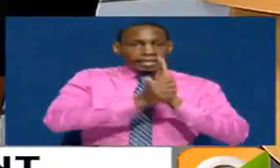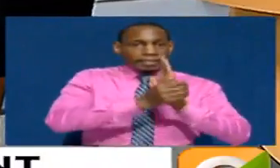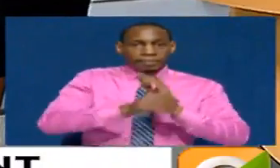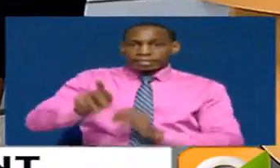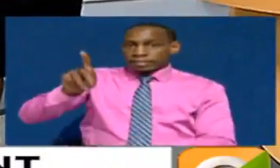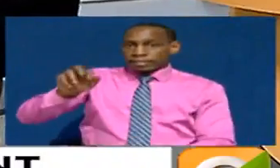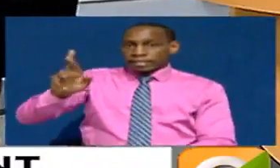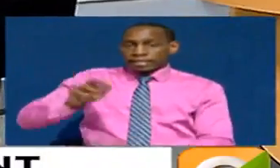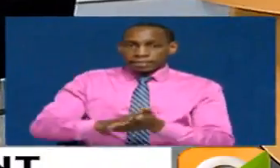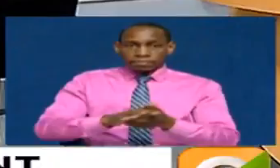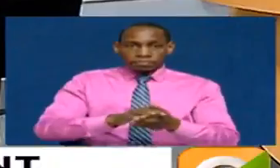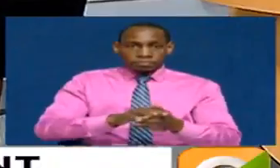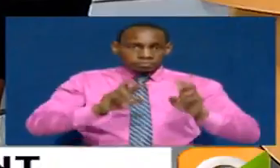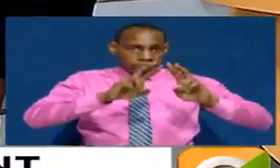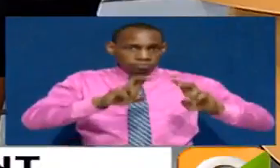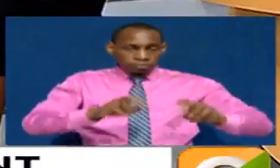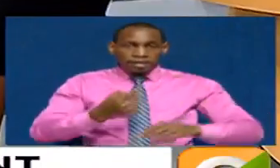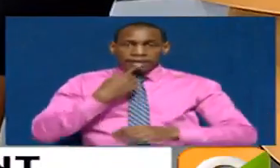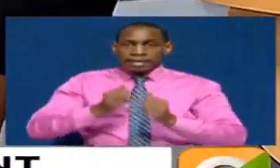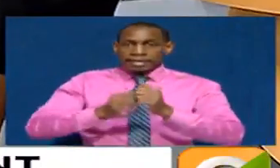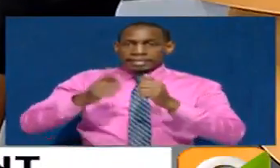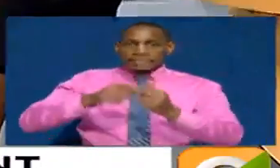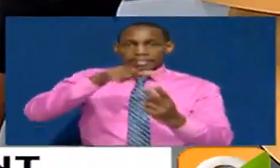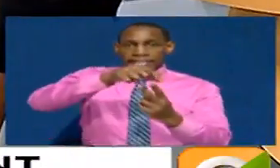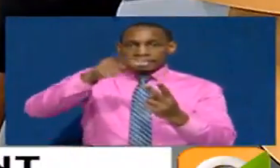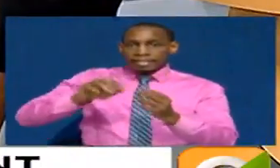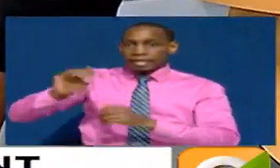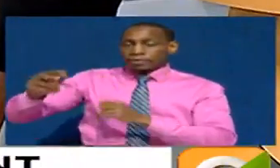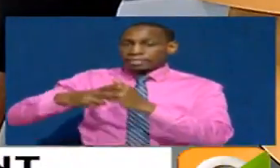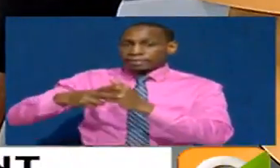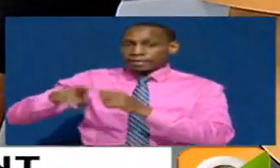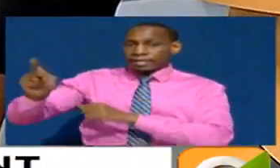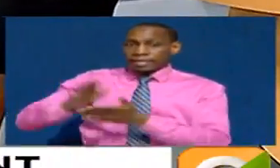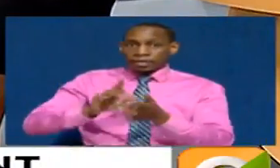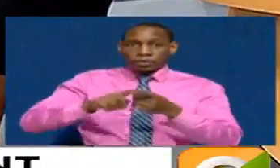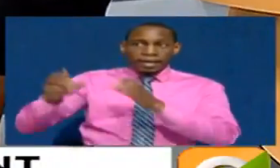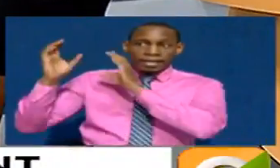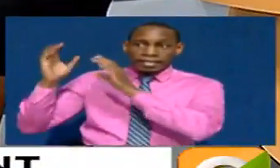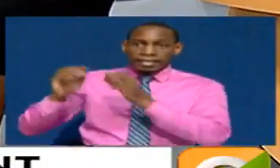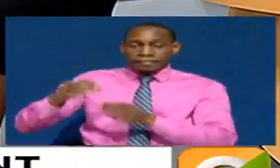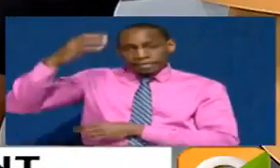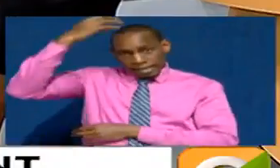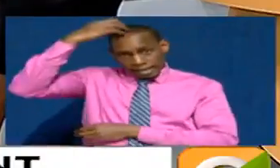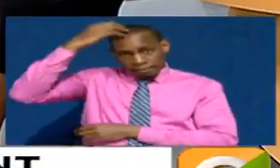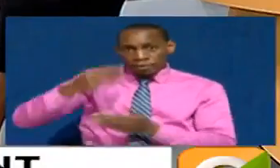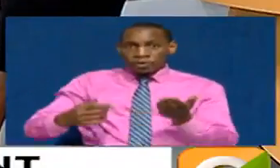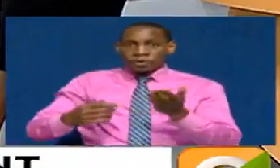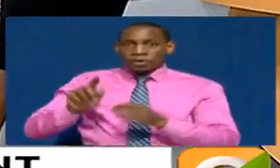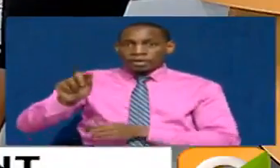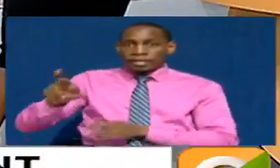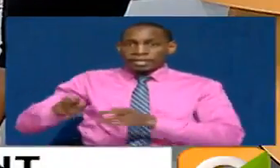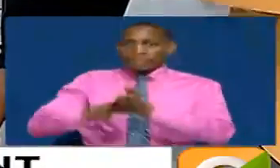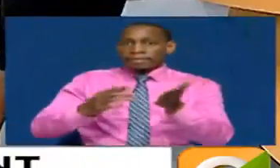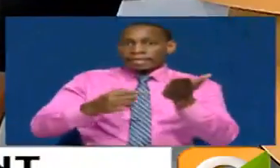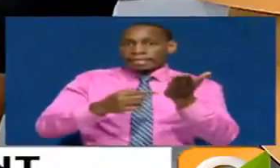at KEMRI sequenced about 116 samples from 7 counties in Kenya. That's Kilifi, Lamu, Tana River,